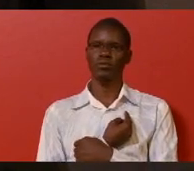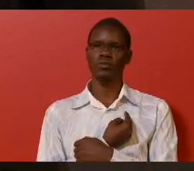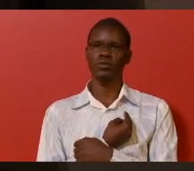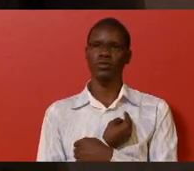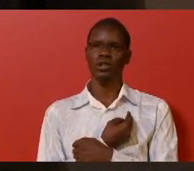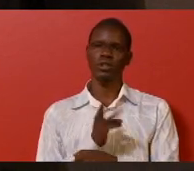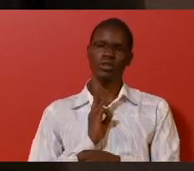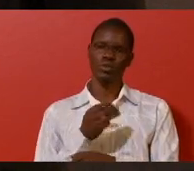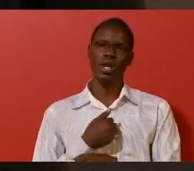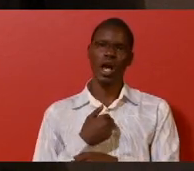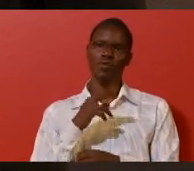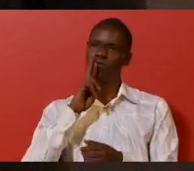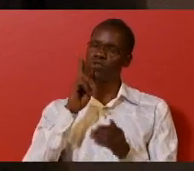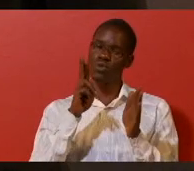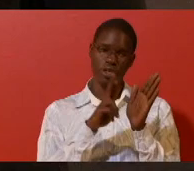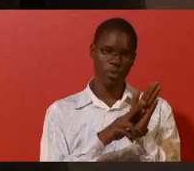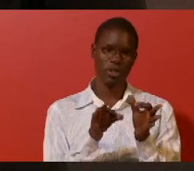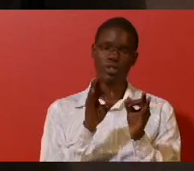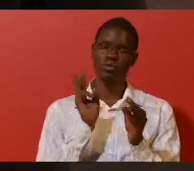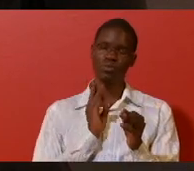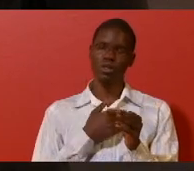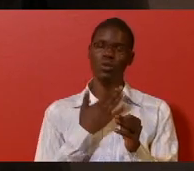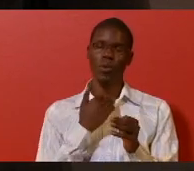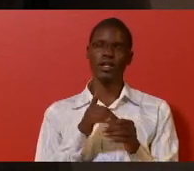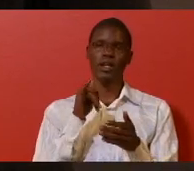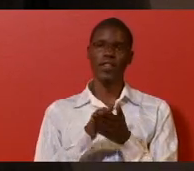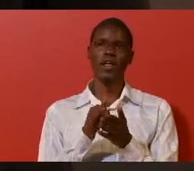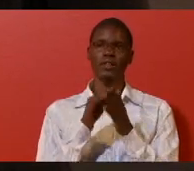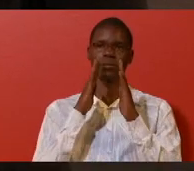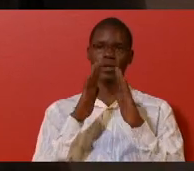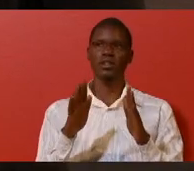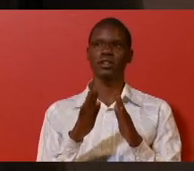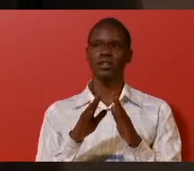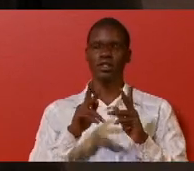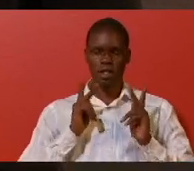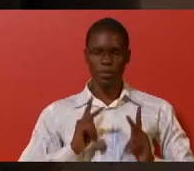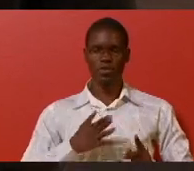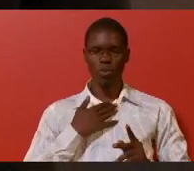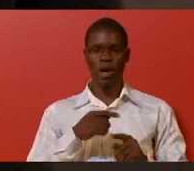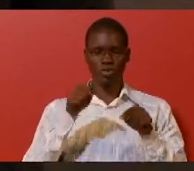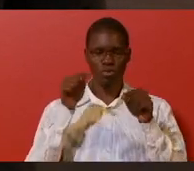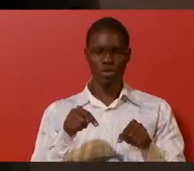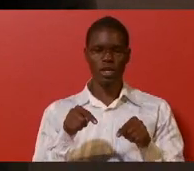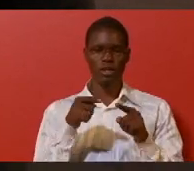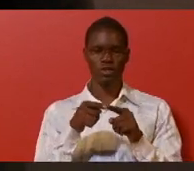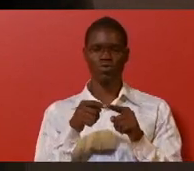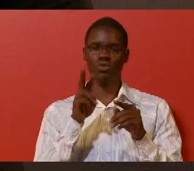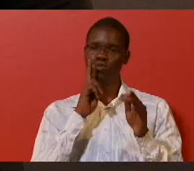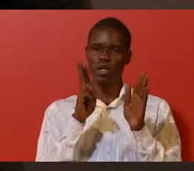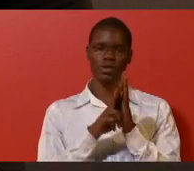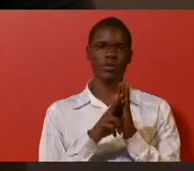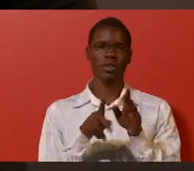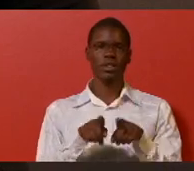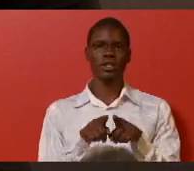But we have to respond if we want that blessing. Somebody today wants to respond. Somebody today